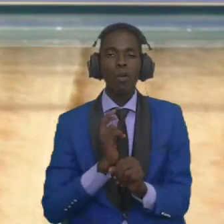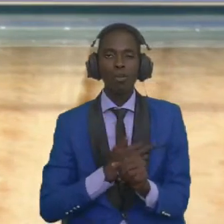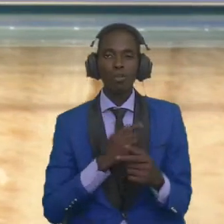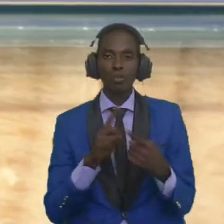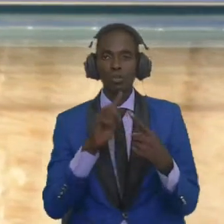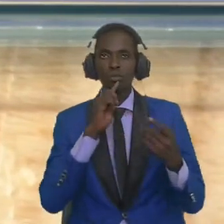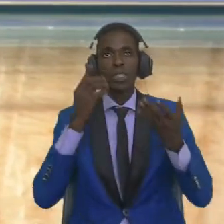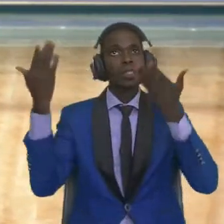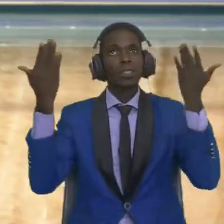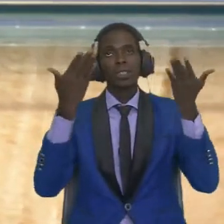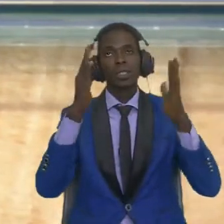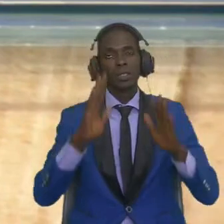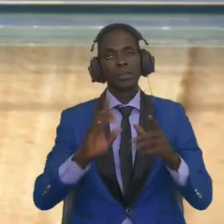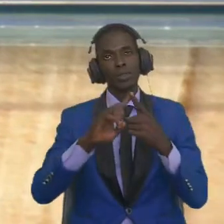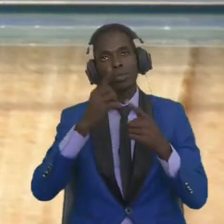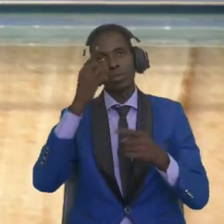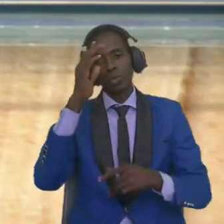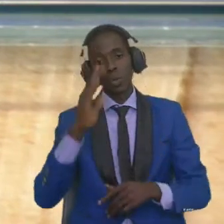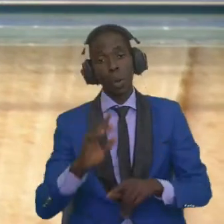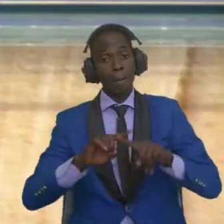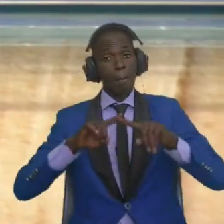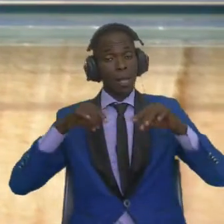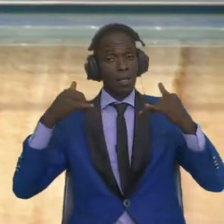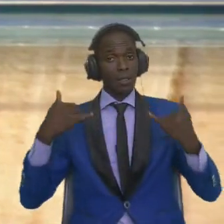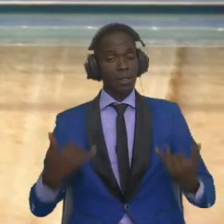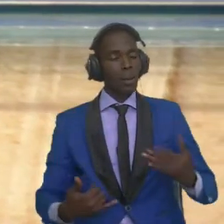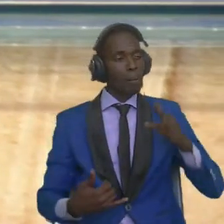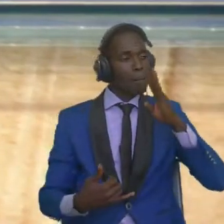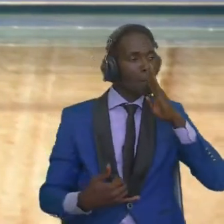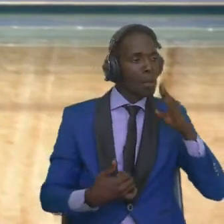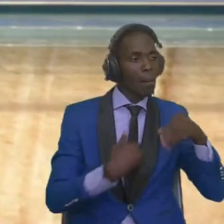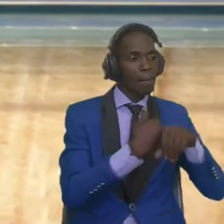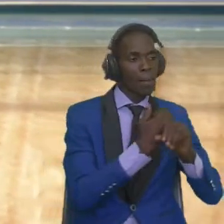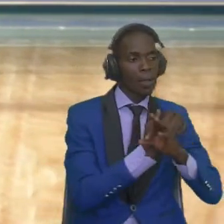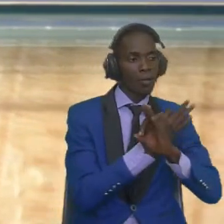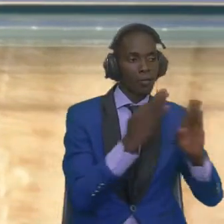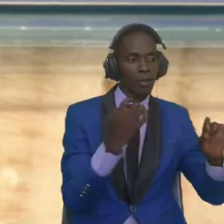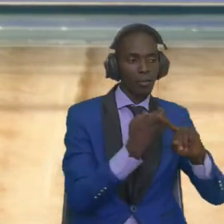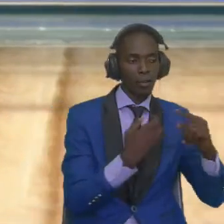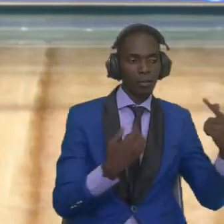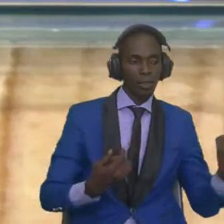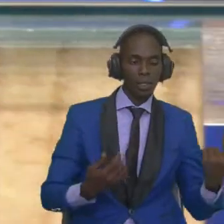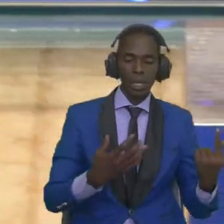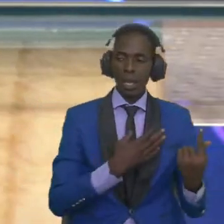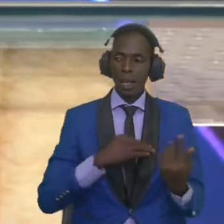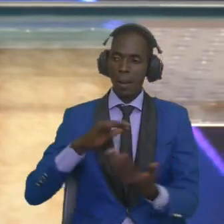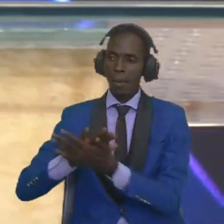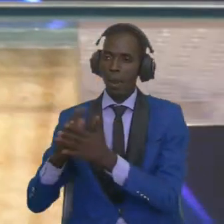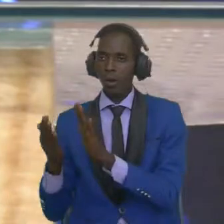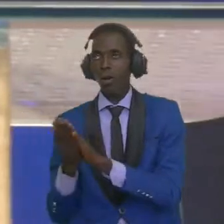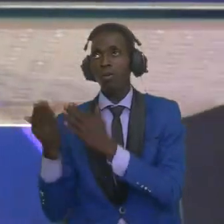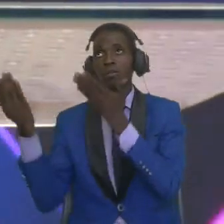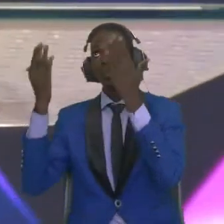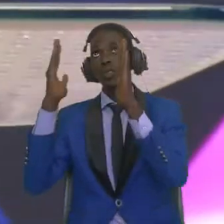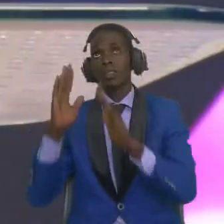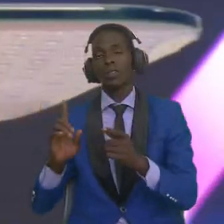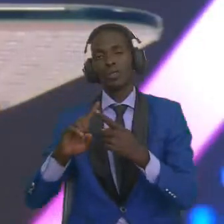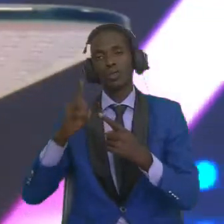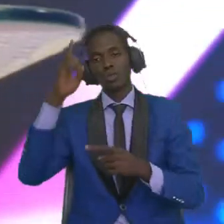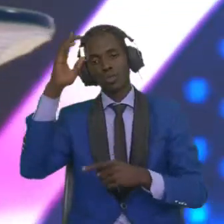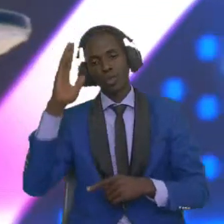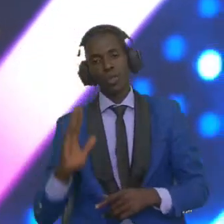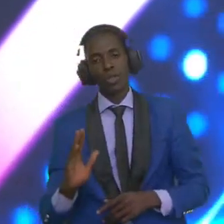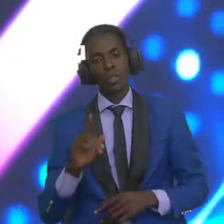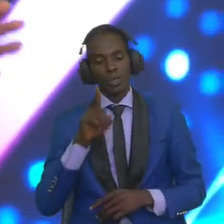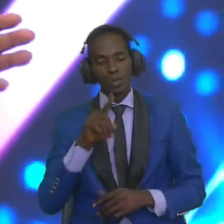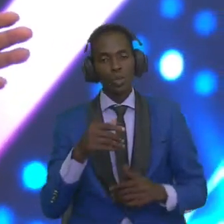to God. But now, be made free from sin and become servants to God. Ye have your